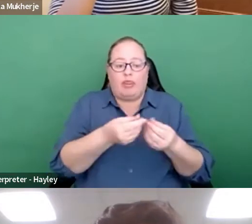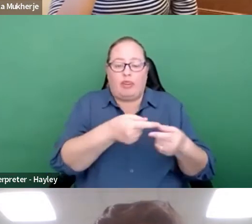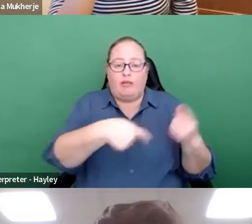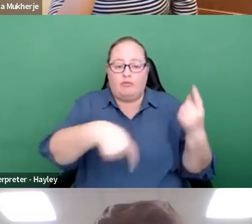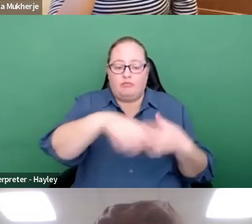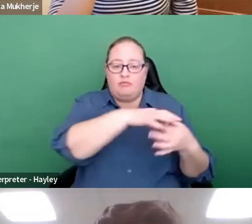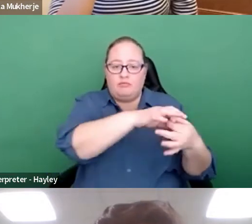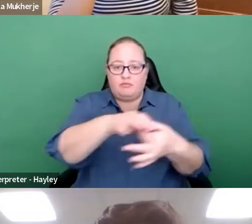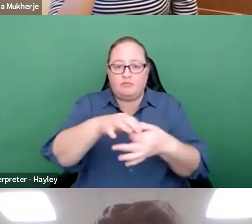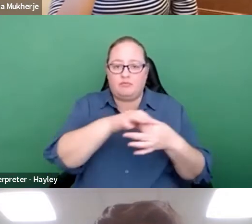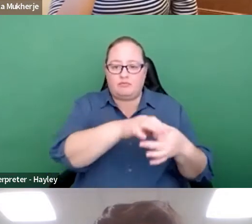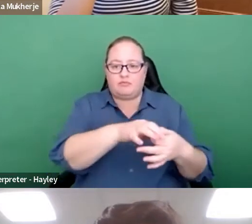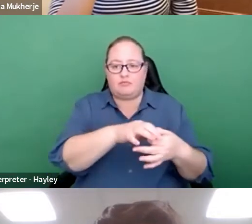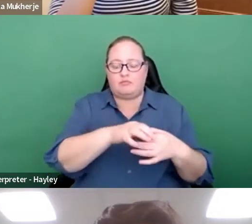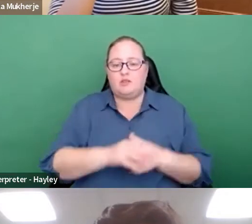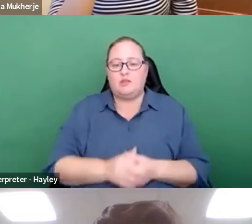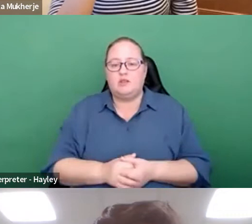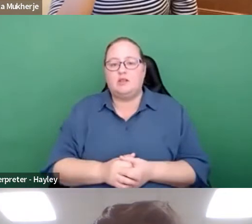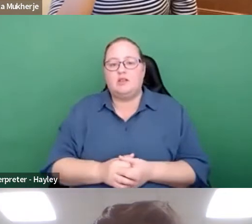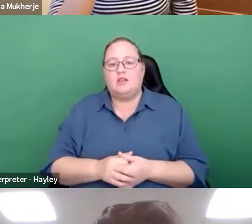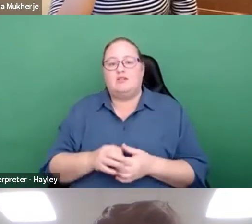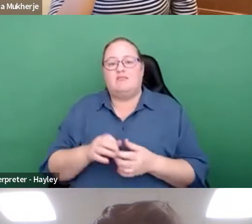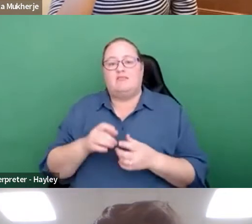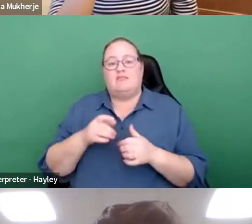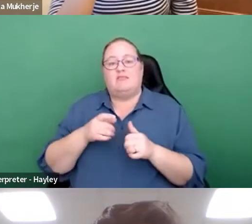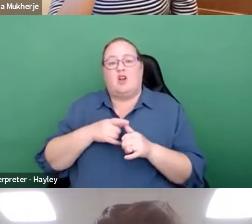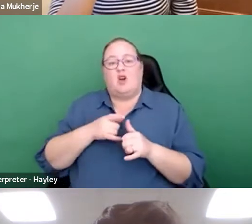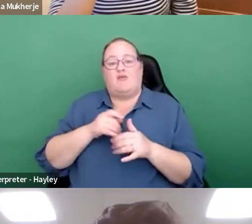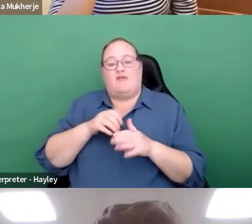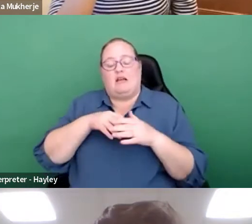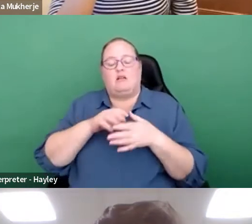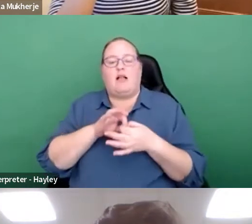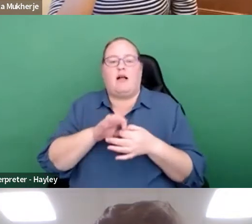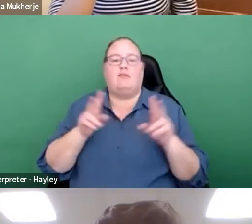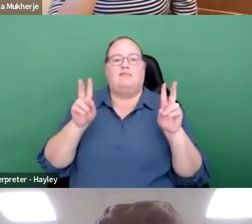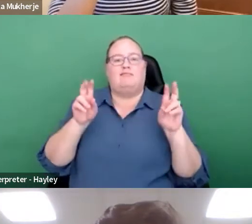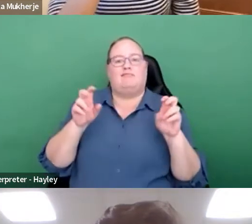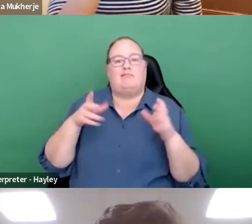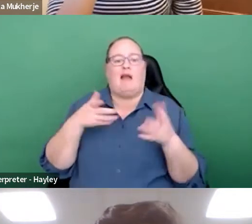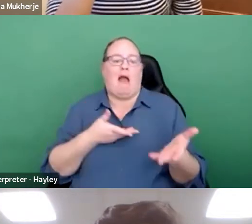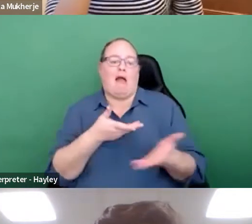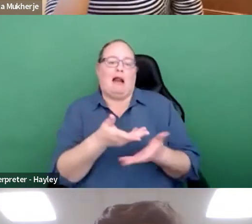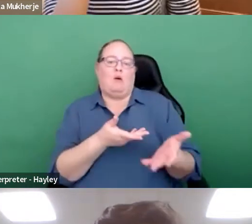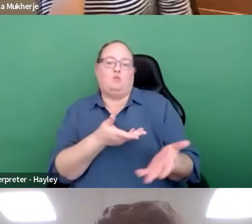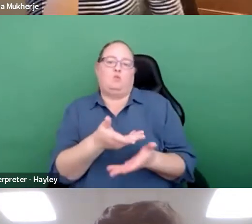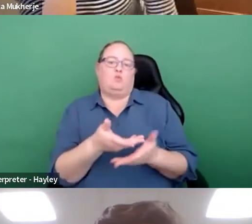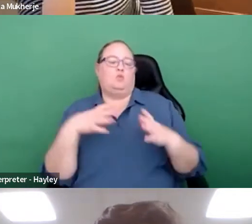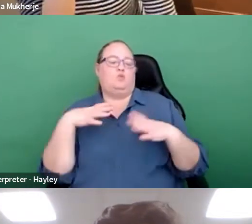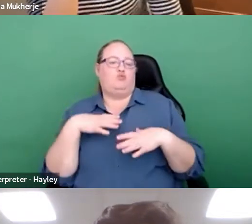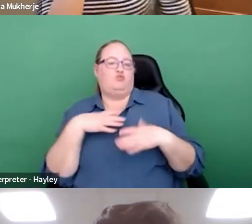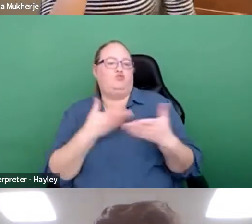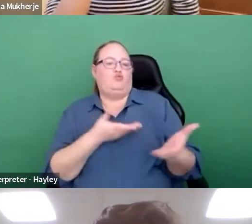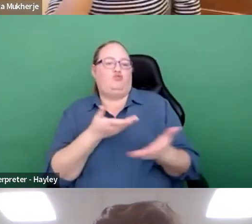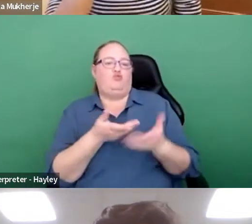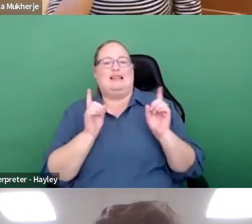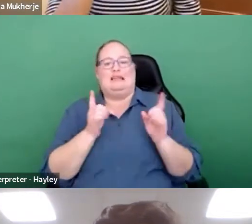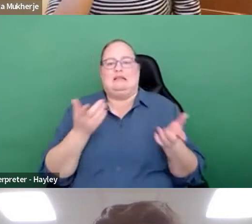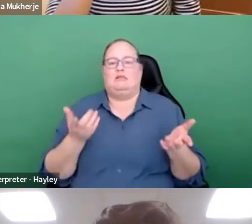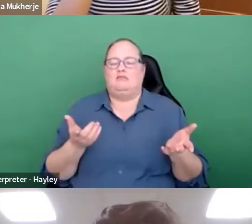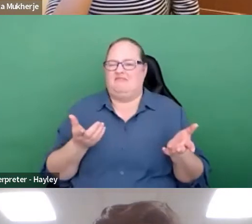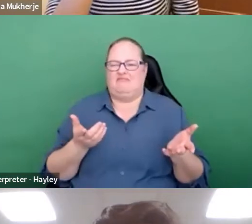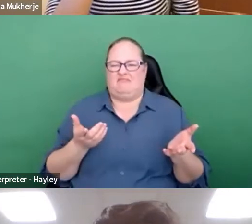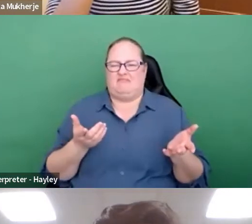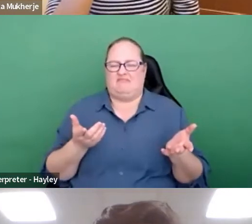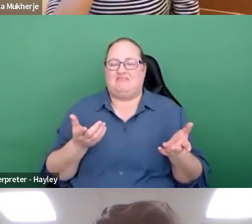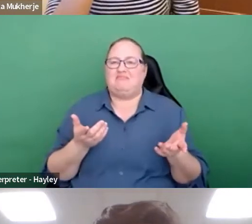me, oh yeah, ethnography is hanging out. That's it. There's not much more to it. And obviously he was